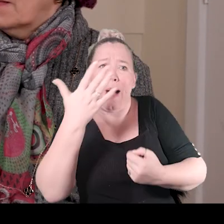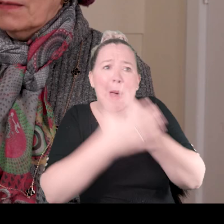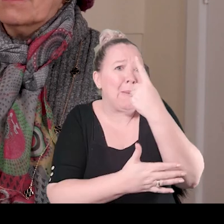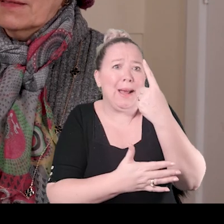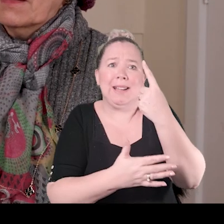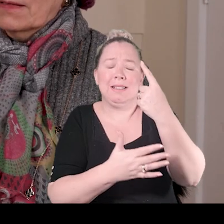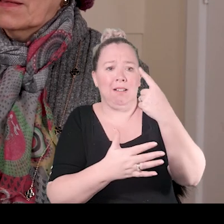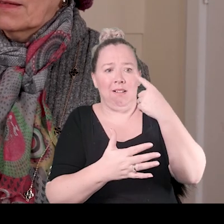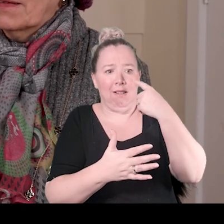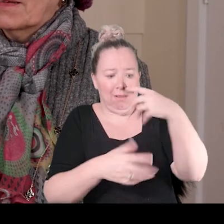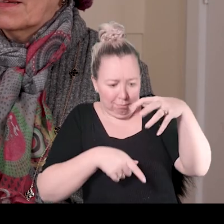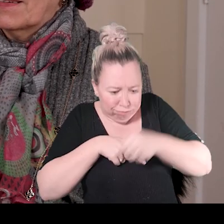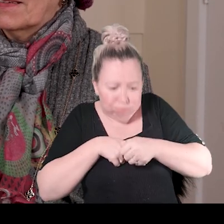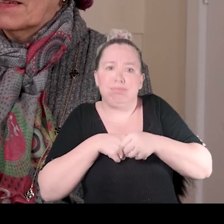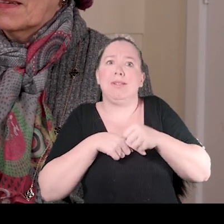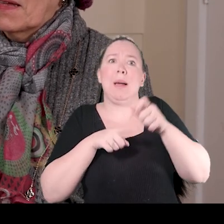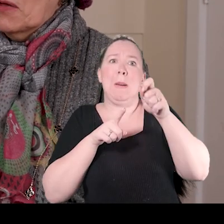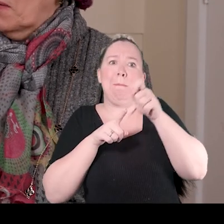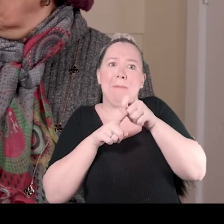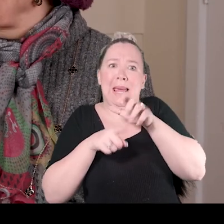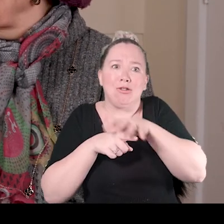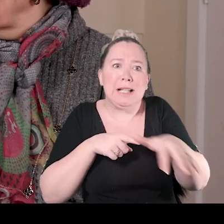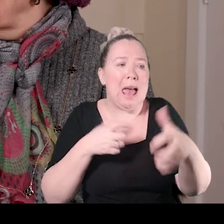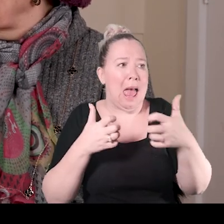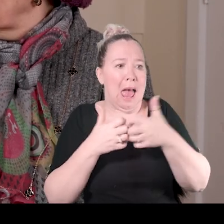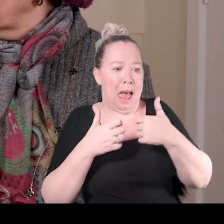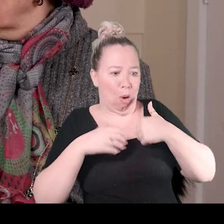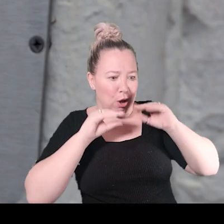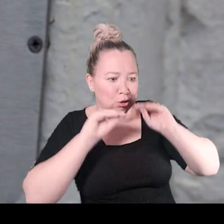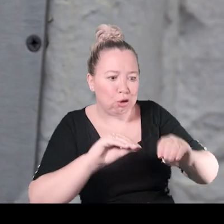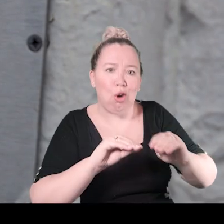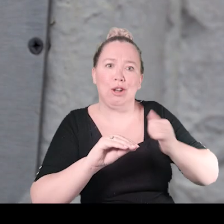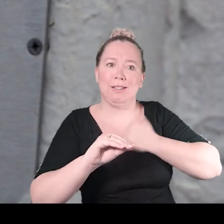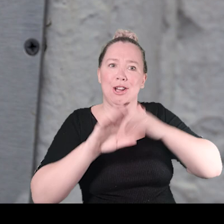period, how we coped, how we taught our children.